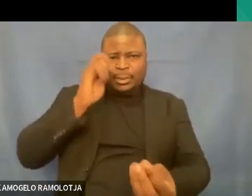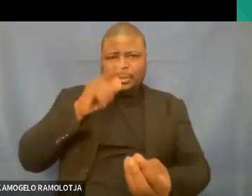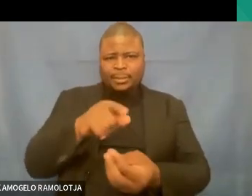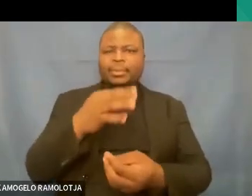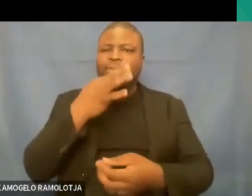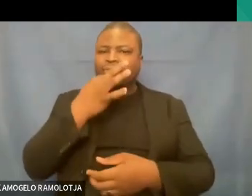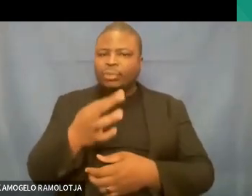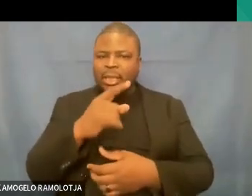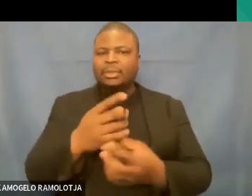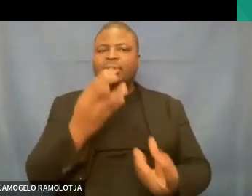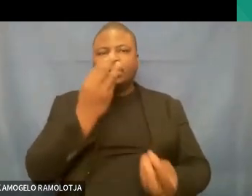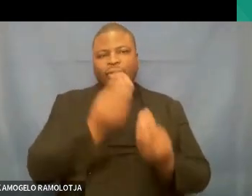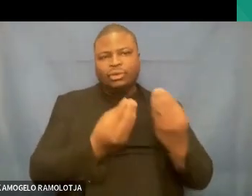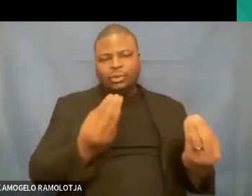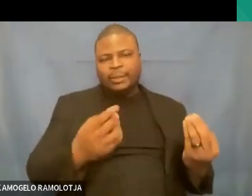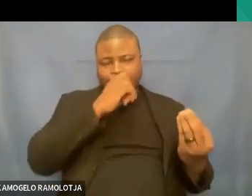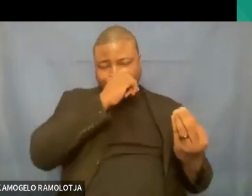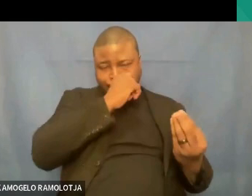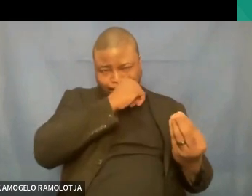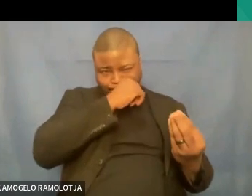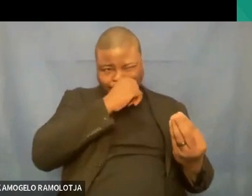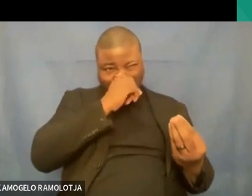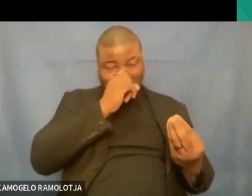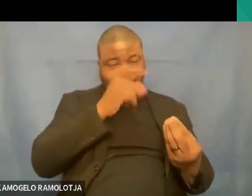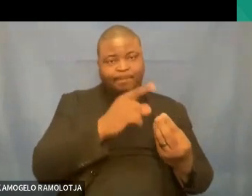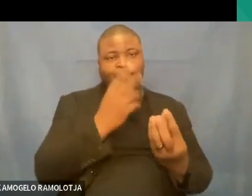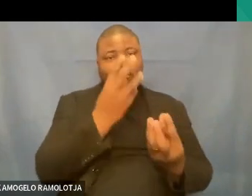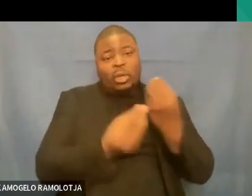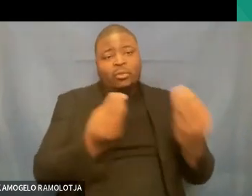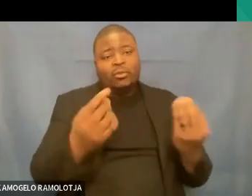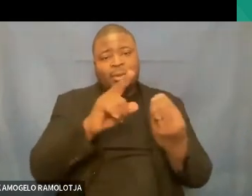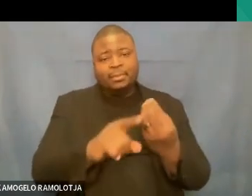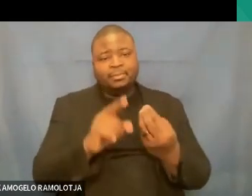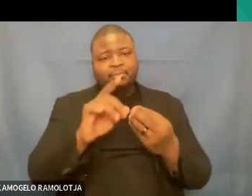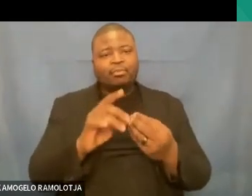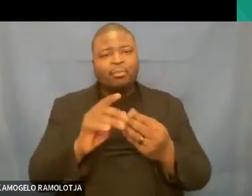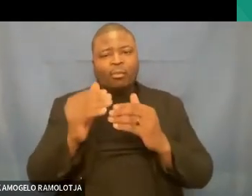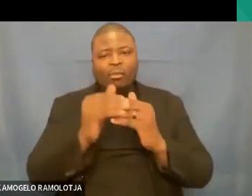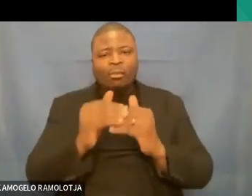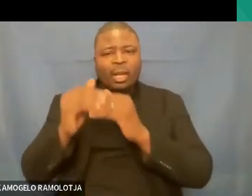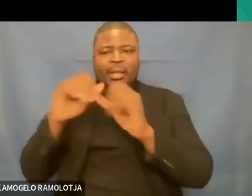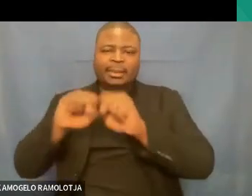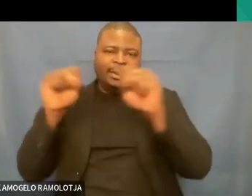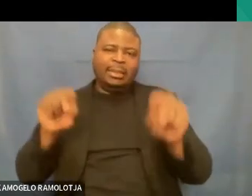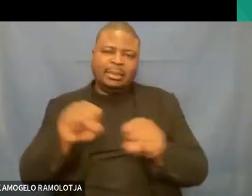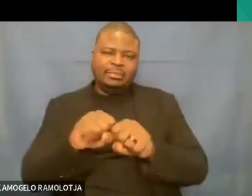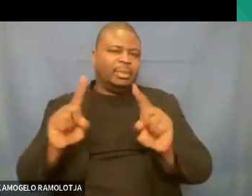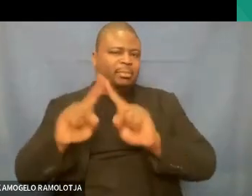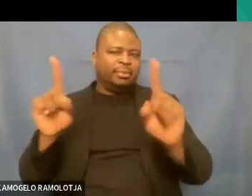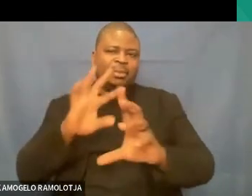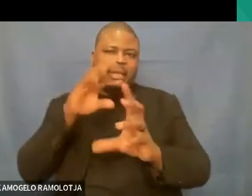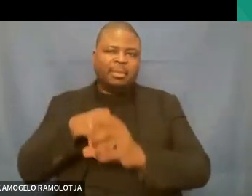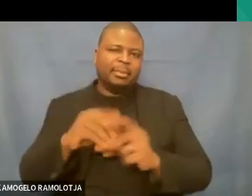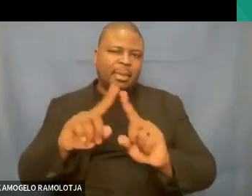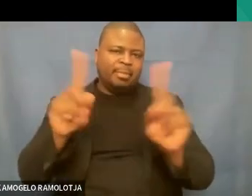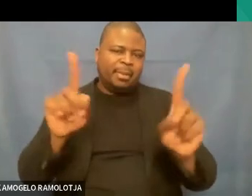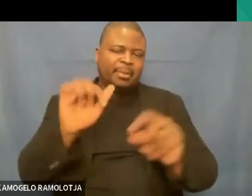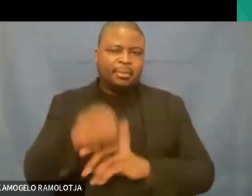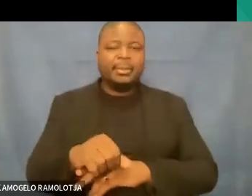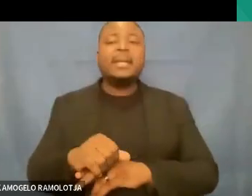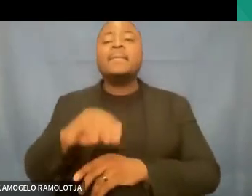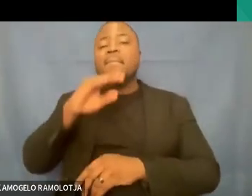care systems and not court systems. So this basically states that if a child is in possession or